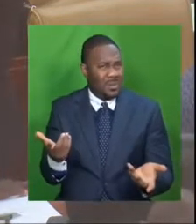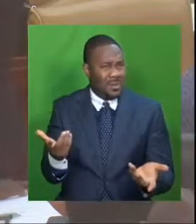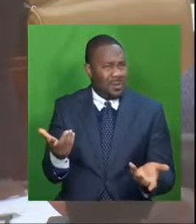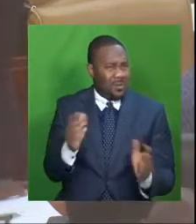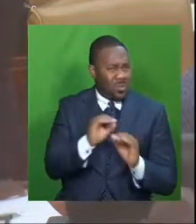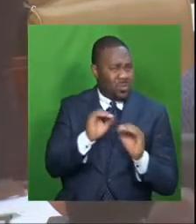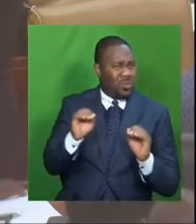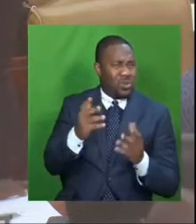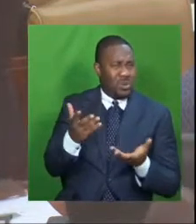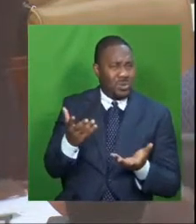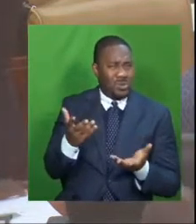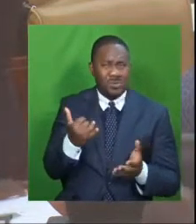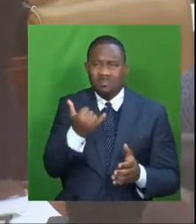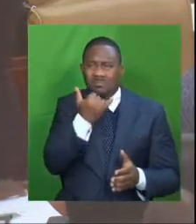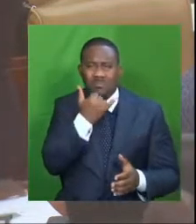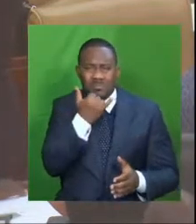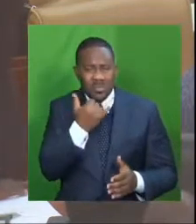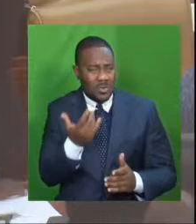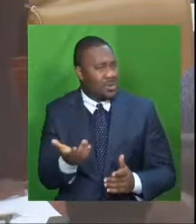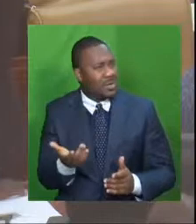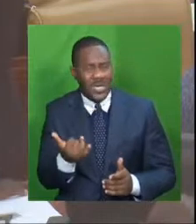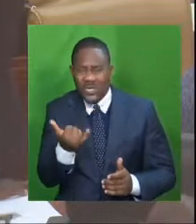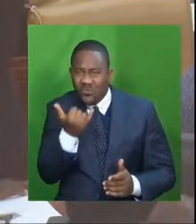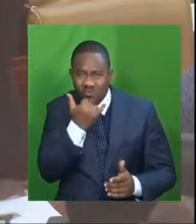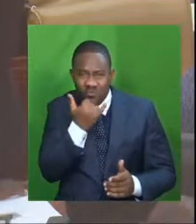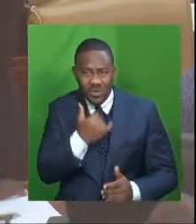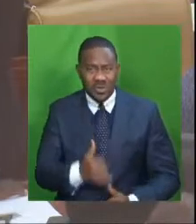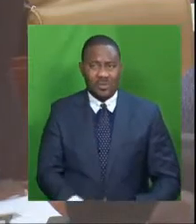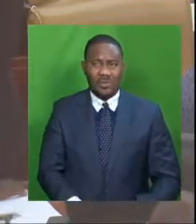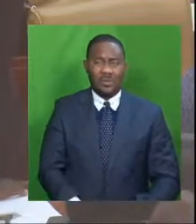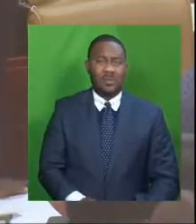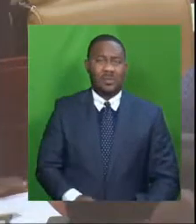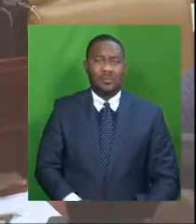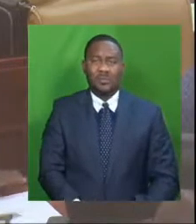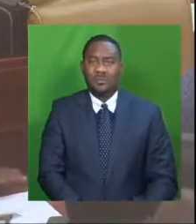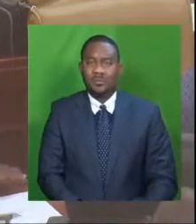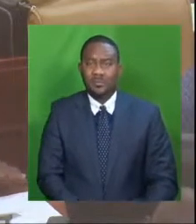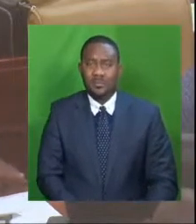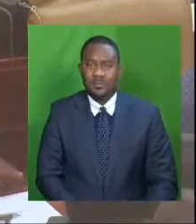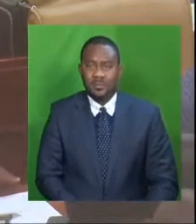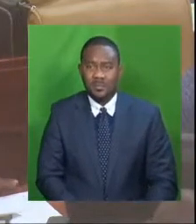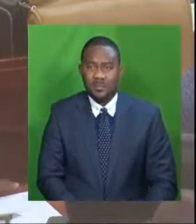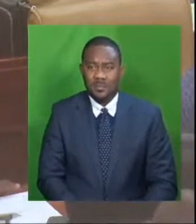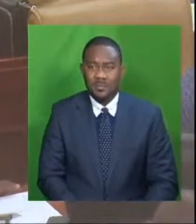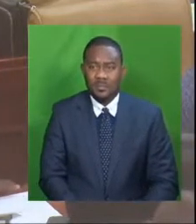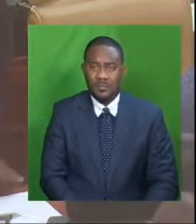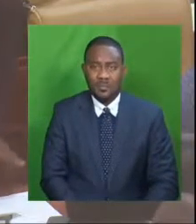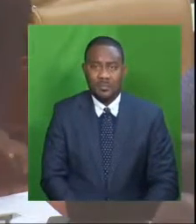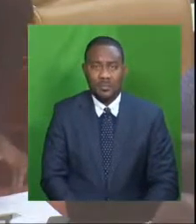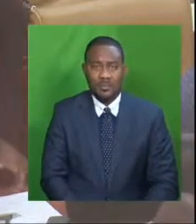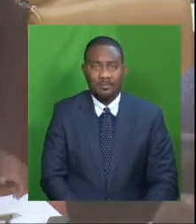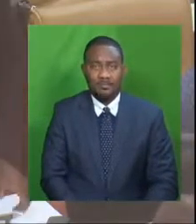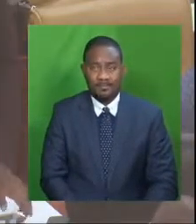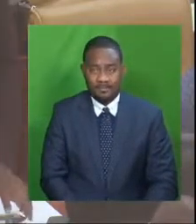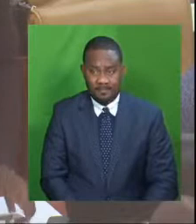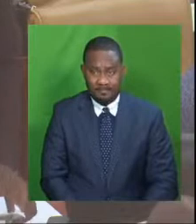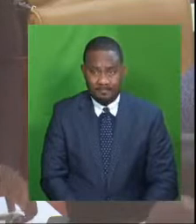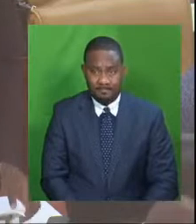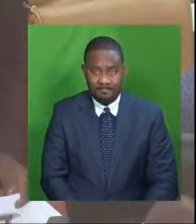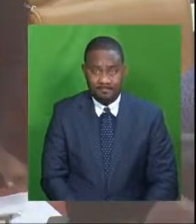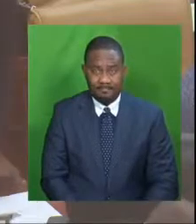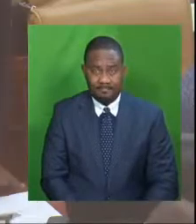Honorable Minister, you've got it completely wrong. You've got it completely wrong. Mr. Speaker, simple